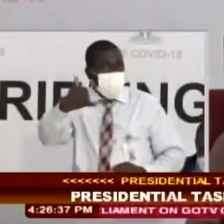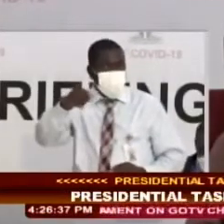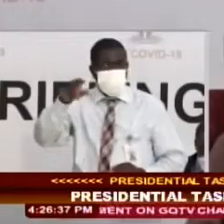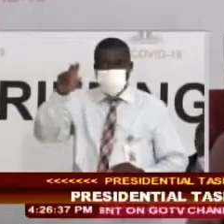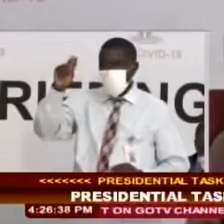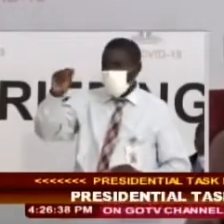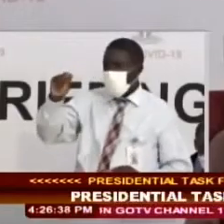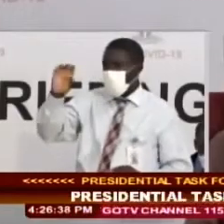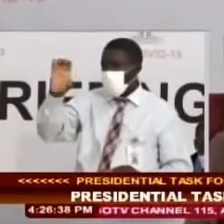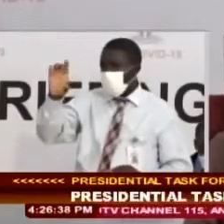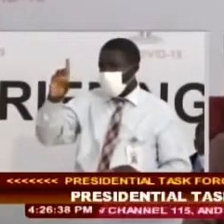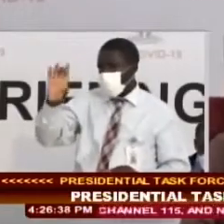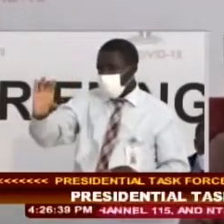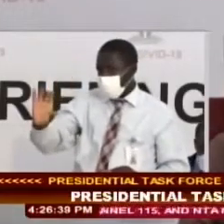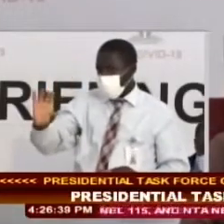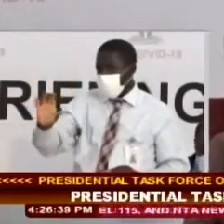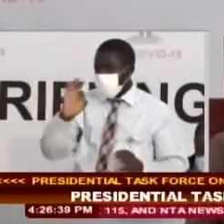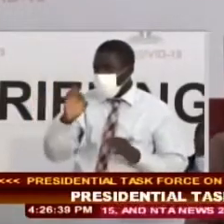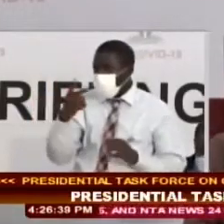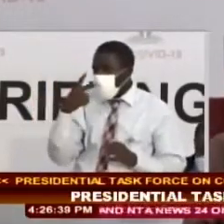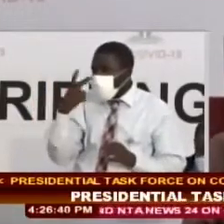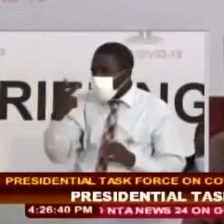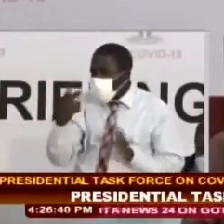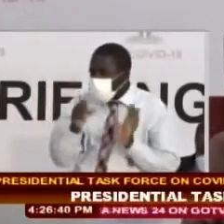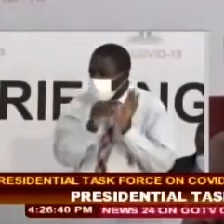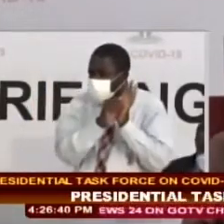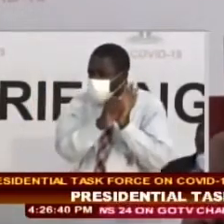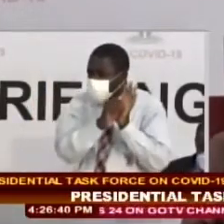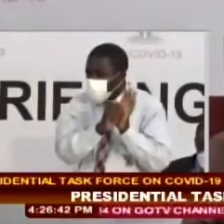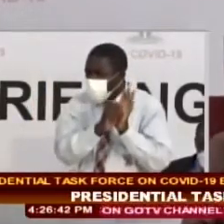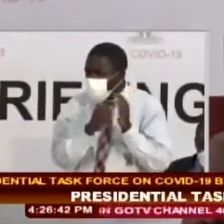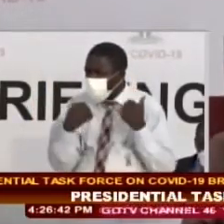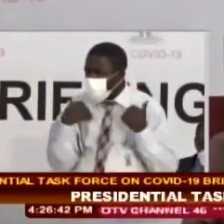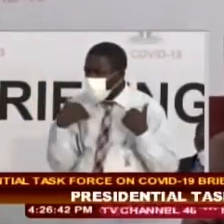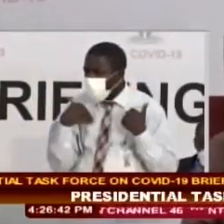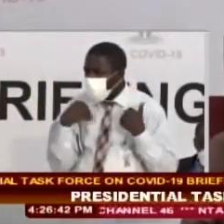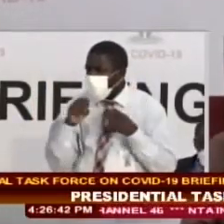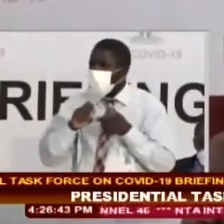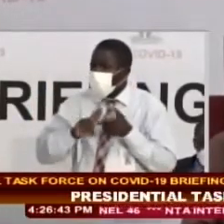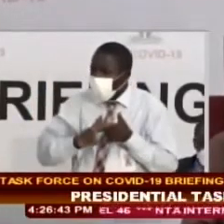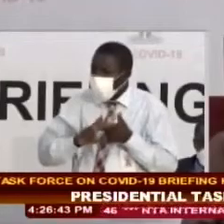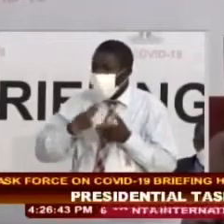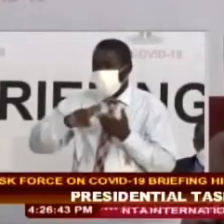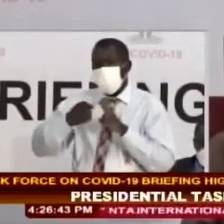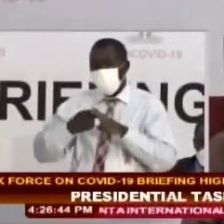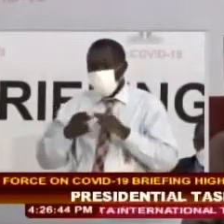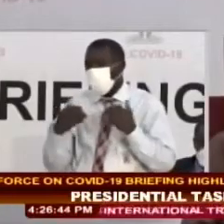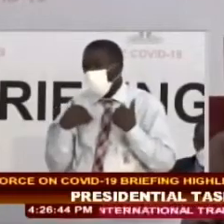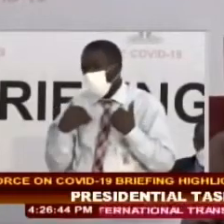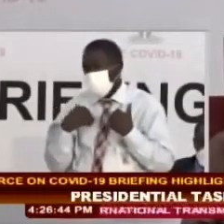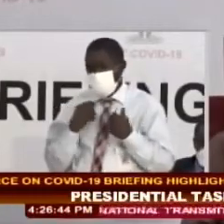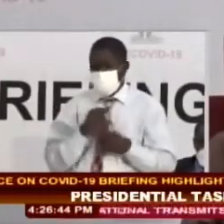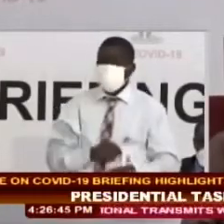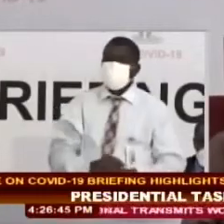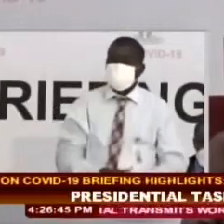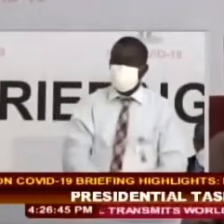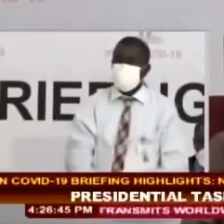you have any of the symptoms or you think your neighbor has the